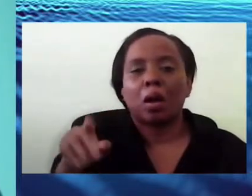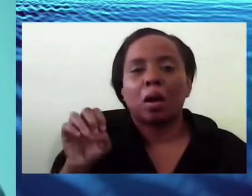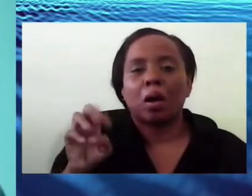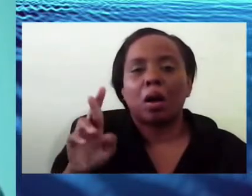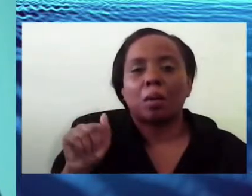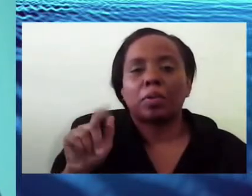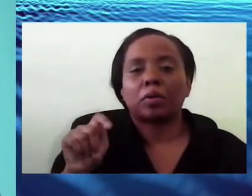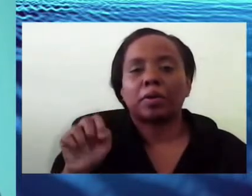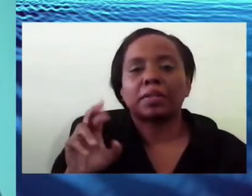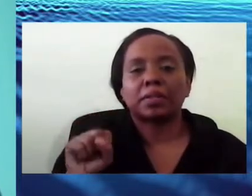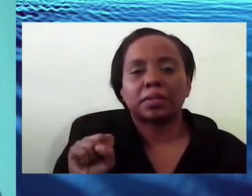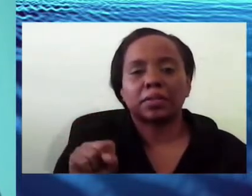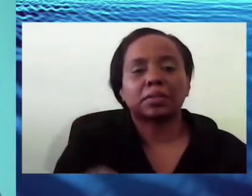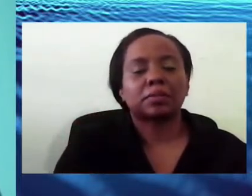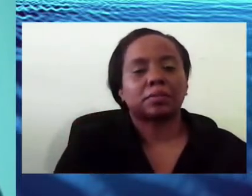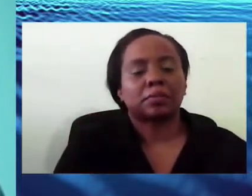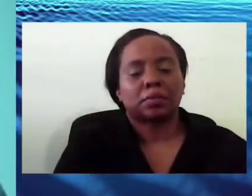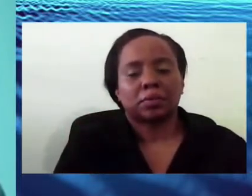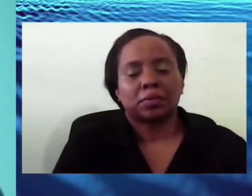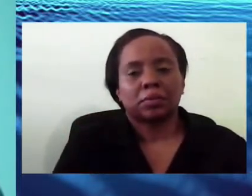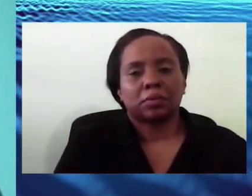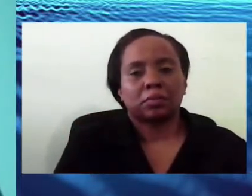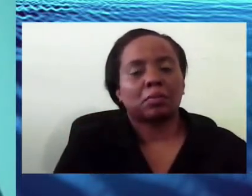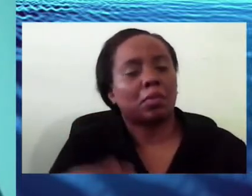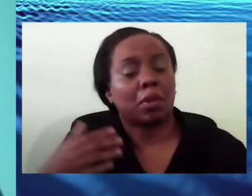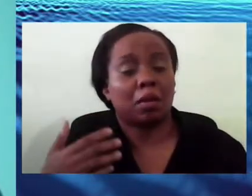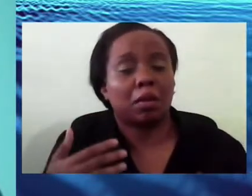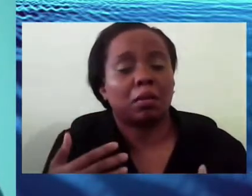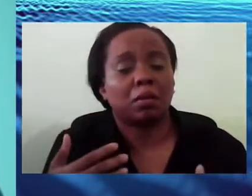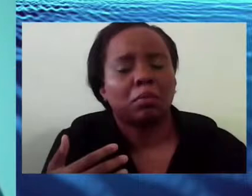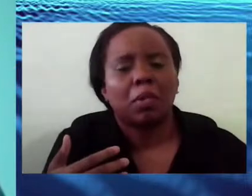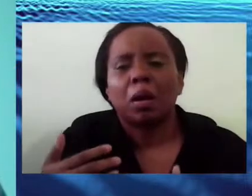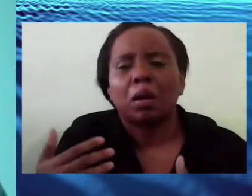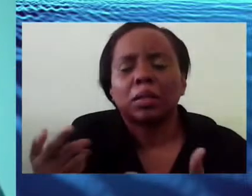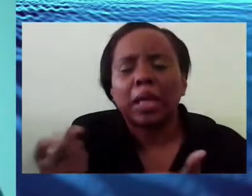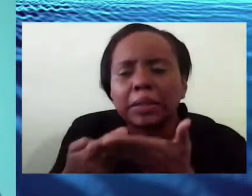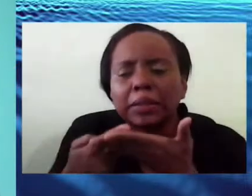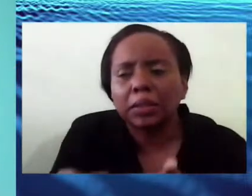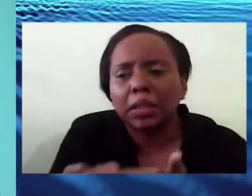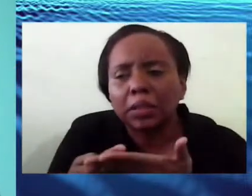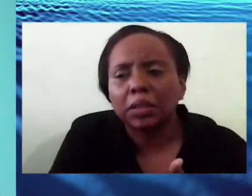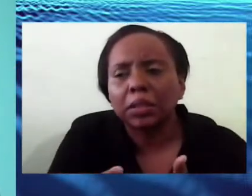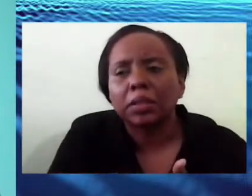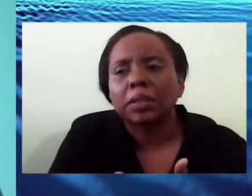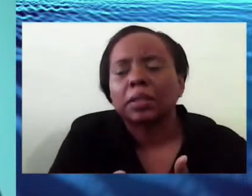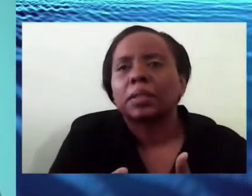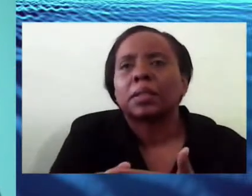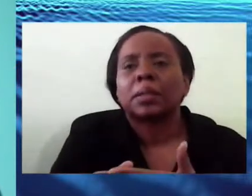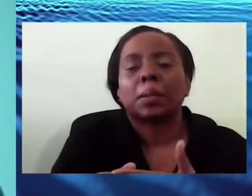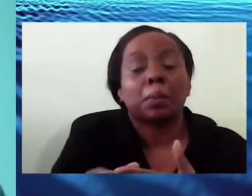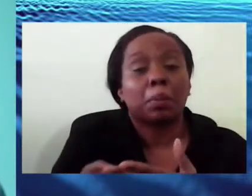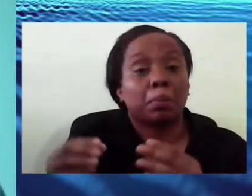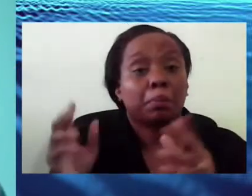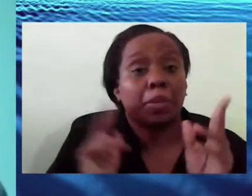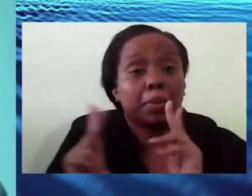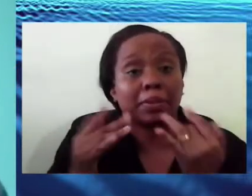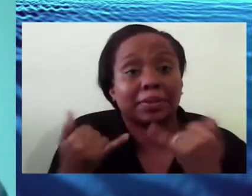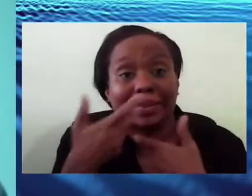about demand for travel within the next 7 to 8 weeks. Are they seeing a high level of interest already, or